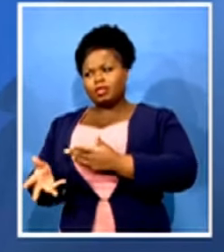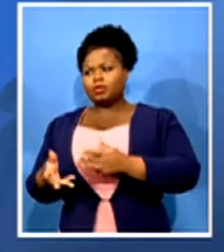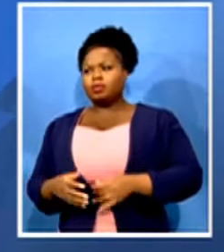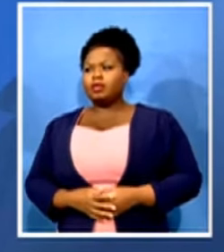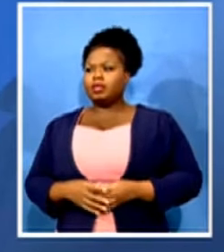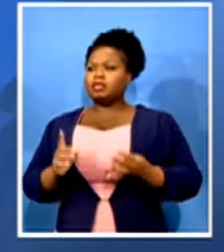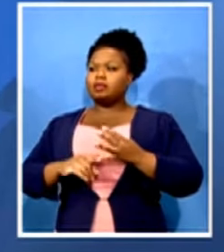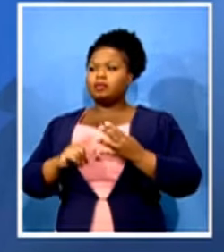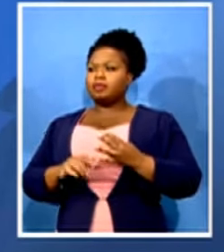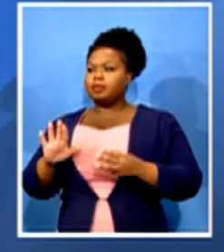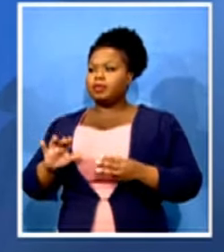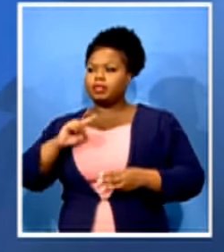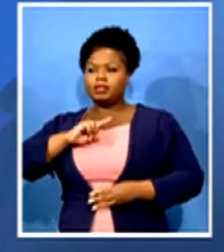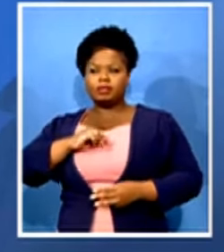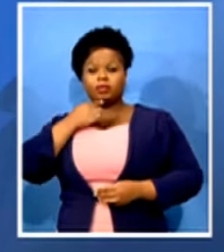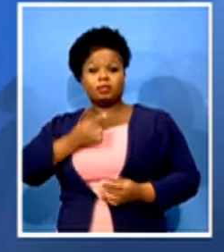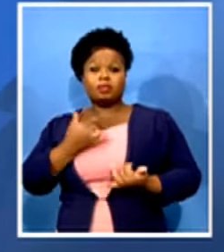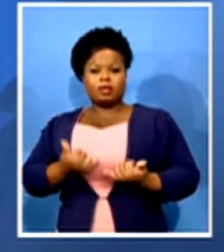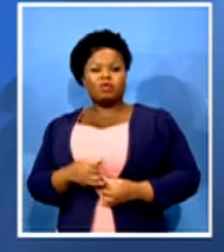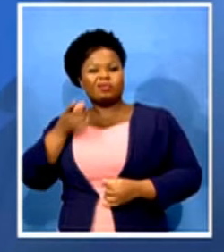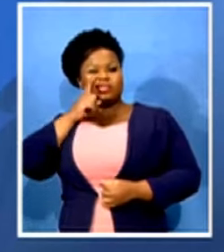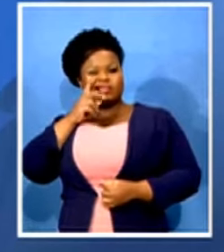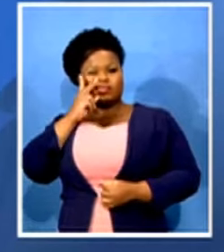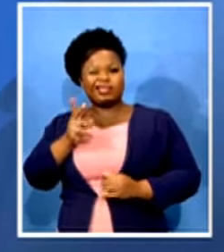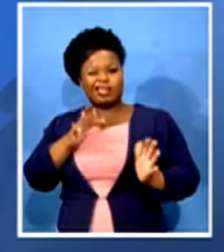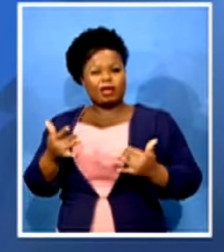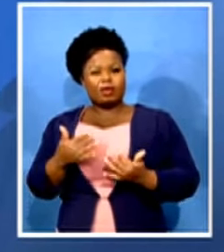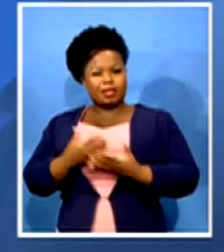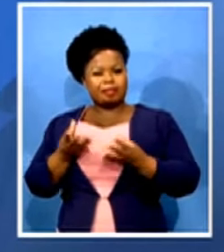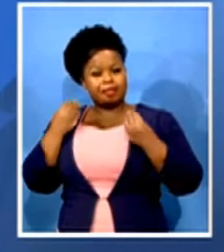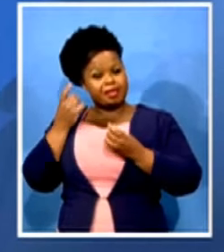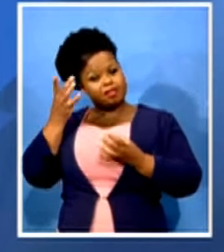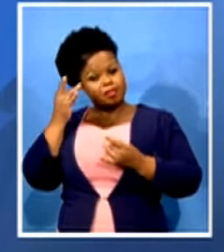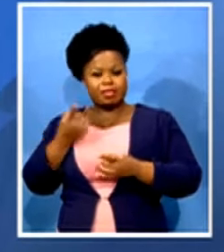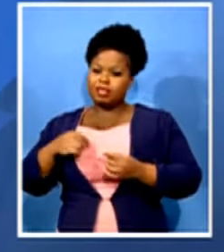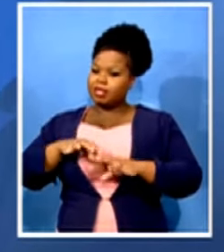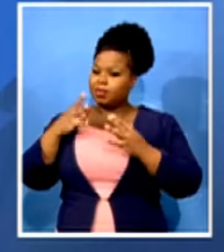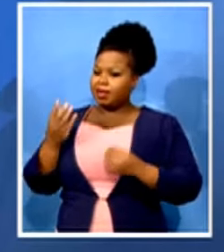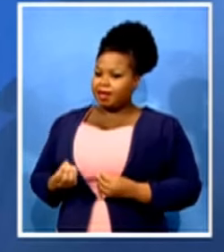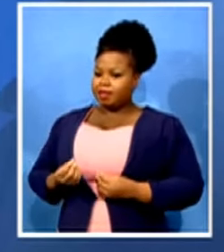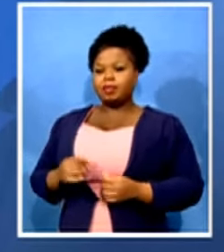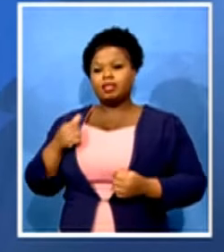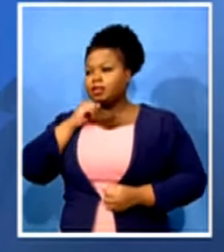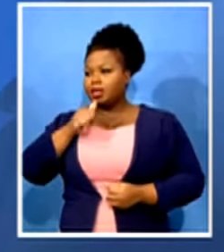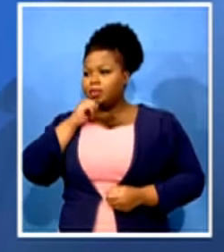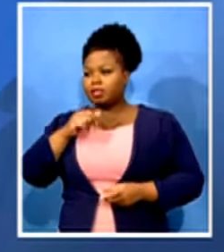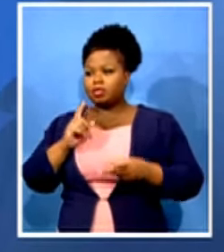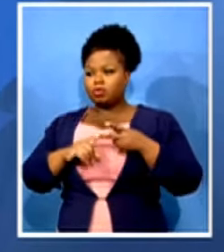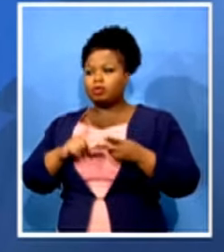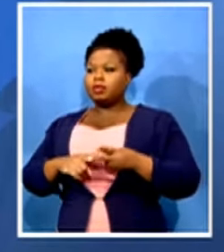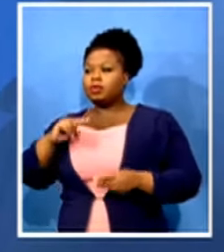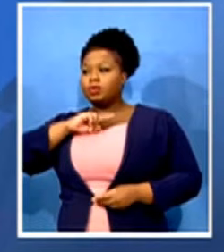statistics and we can bring our factual information that we've got. To resort to court is the last resort. But if the